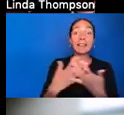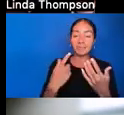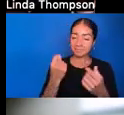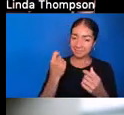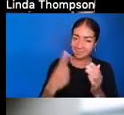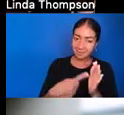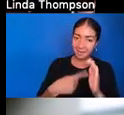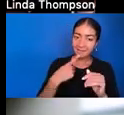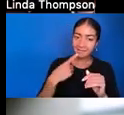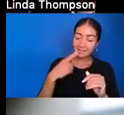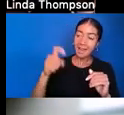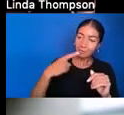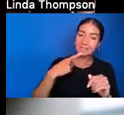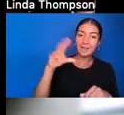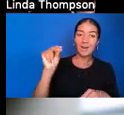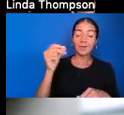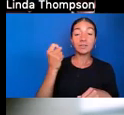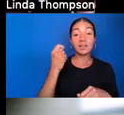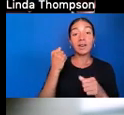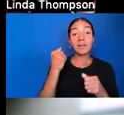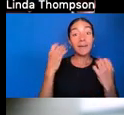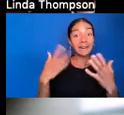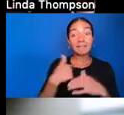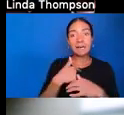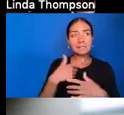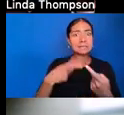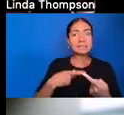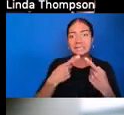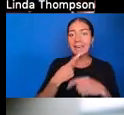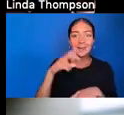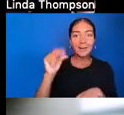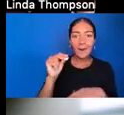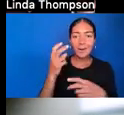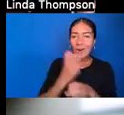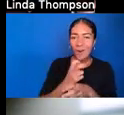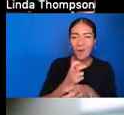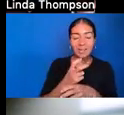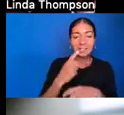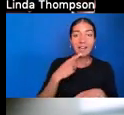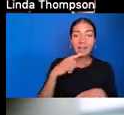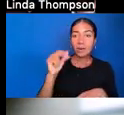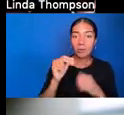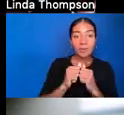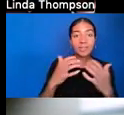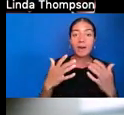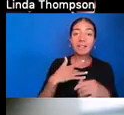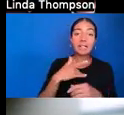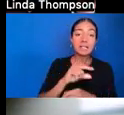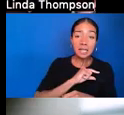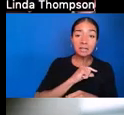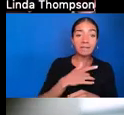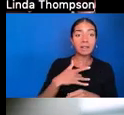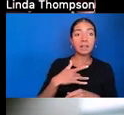no. And many of us cannot say no very easily without feeling guilt or